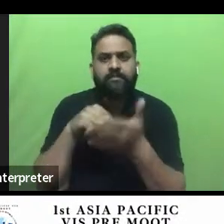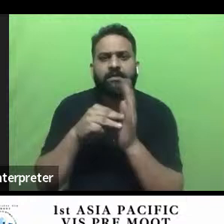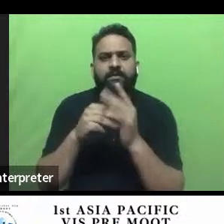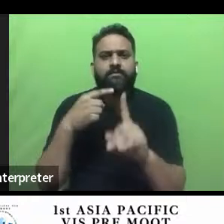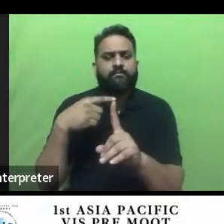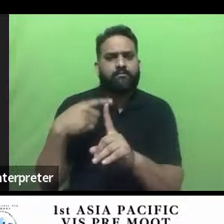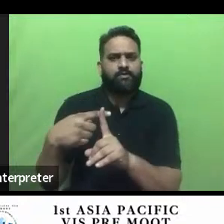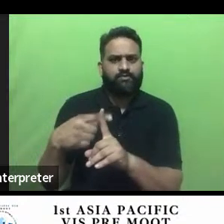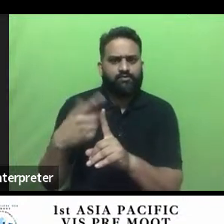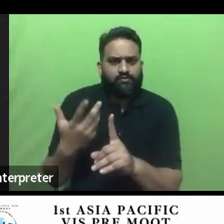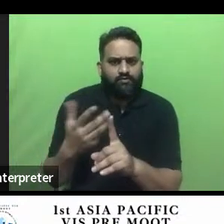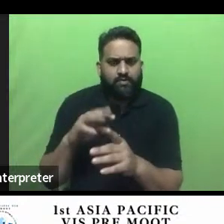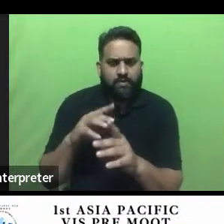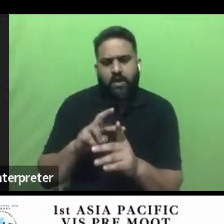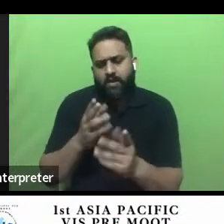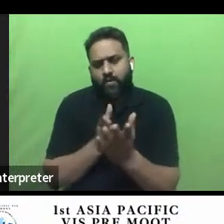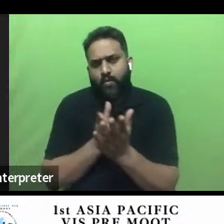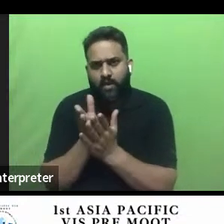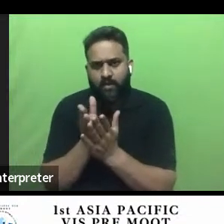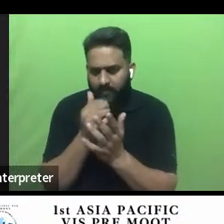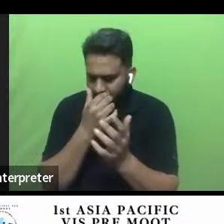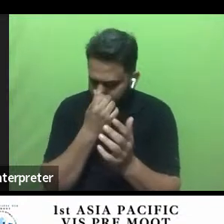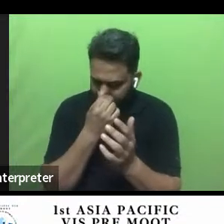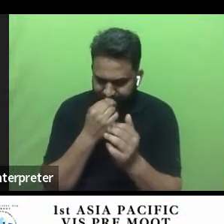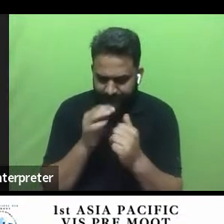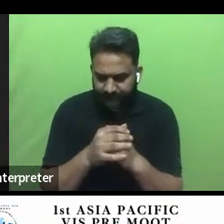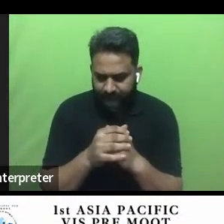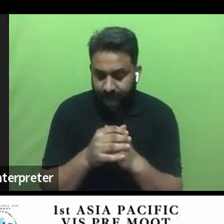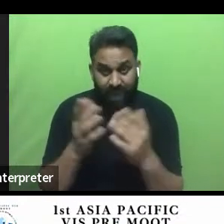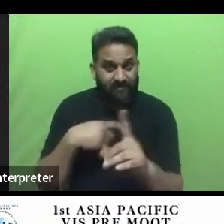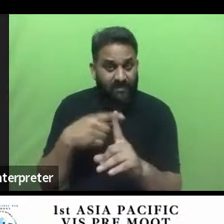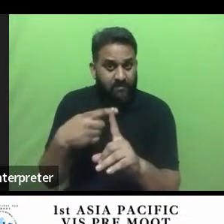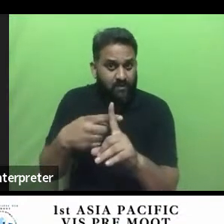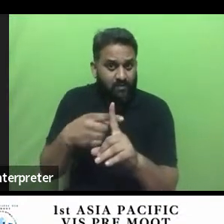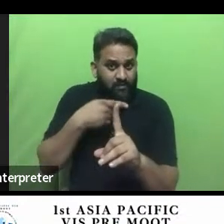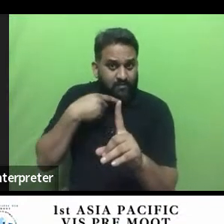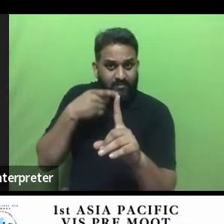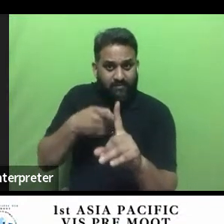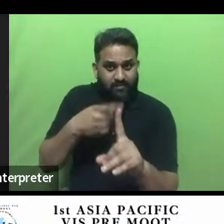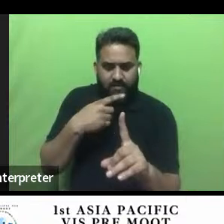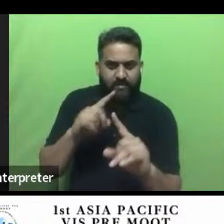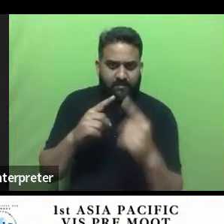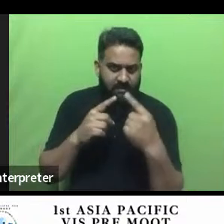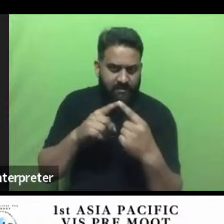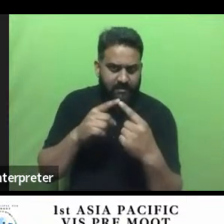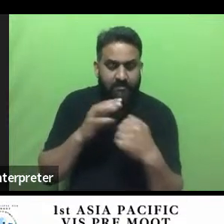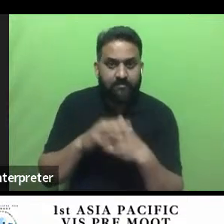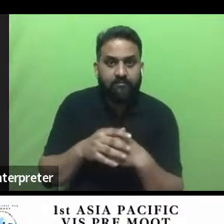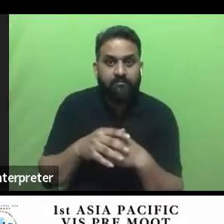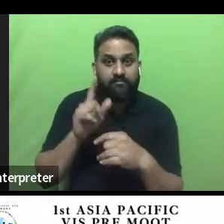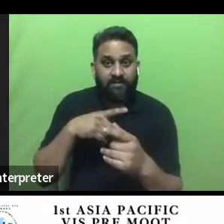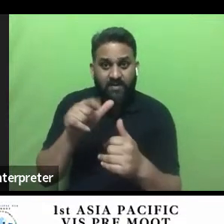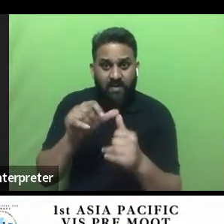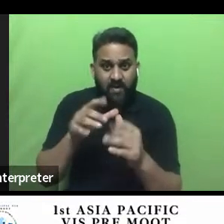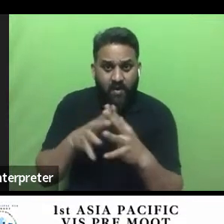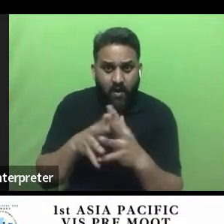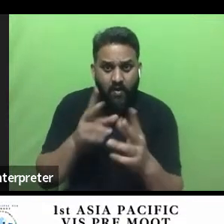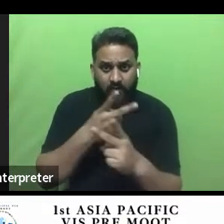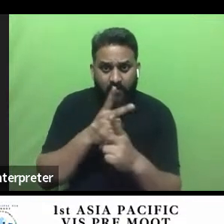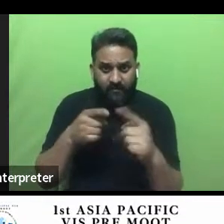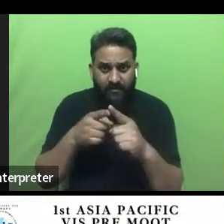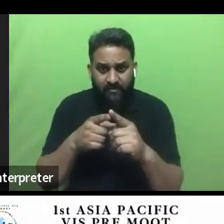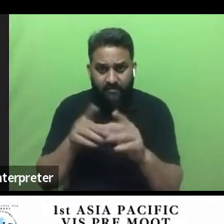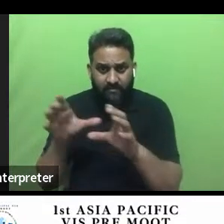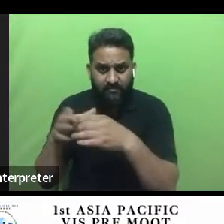an alternative case. Our positive case is, first, that the applicable law of the parties'